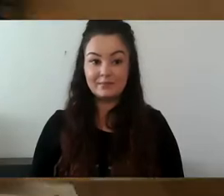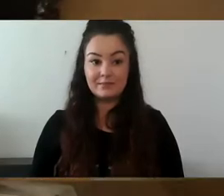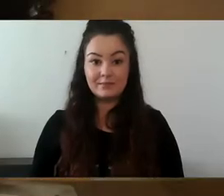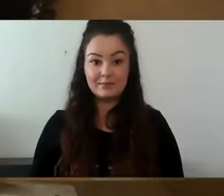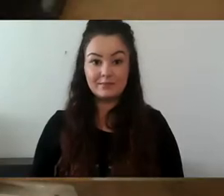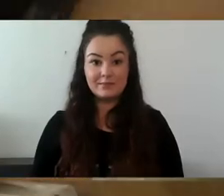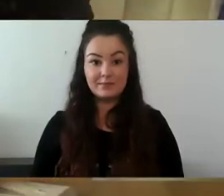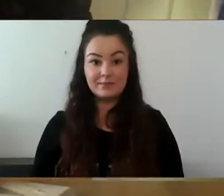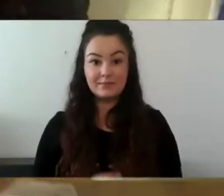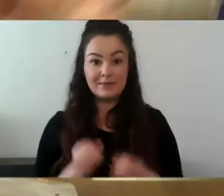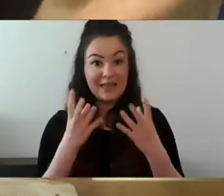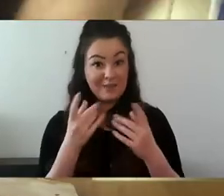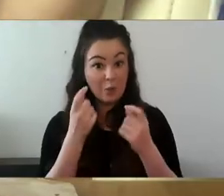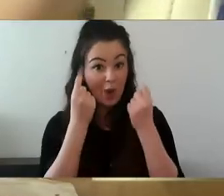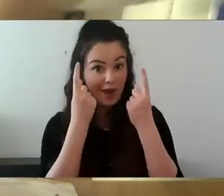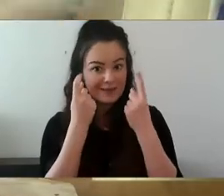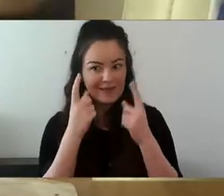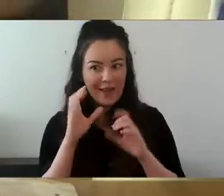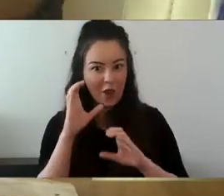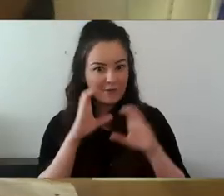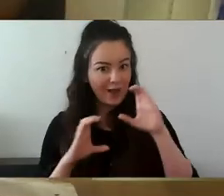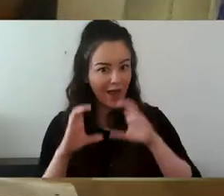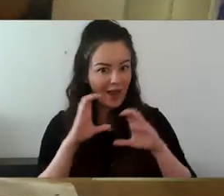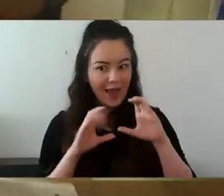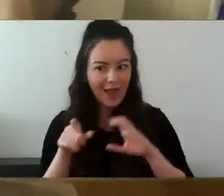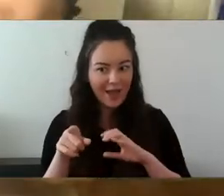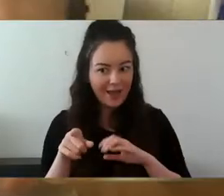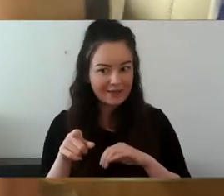And just to give you an idea of colour as well,